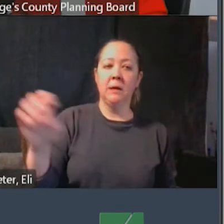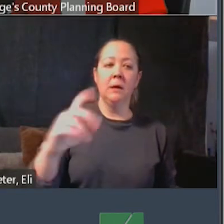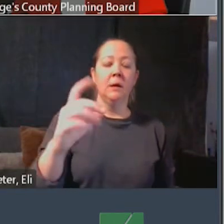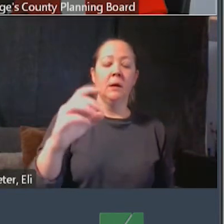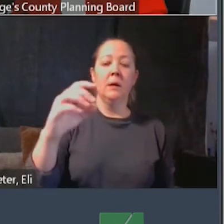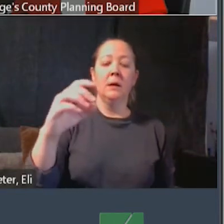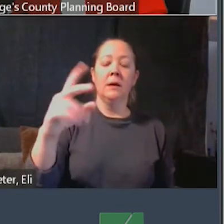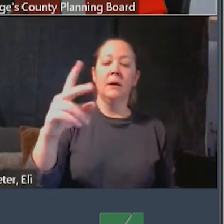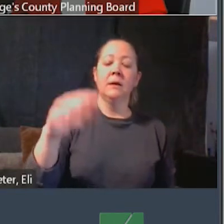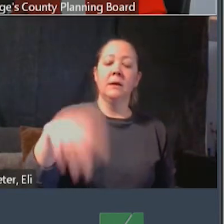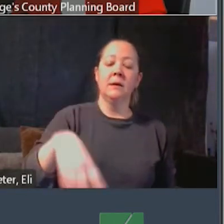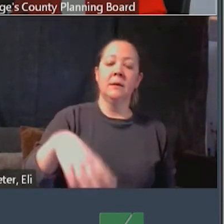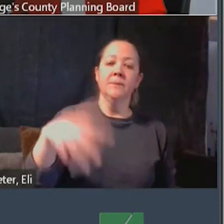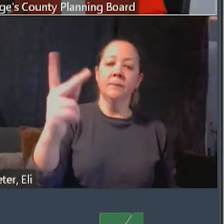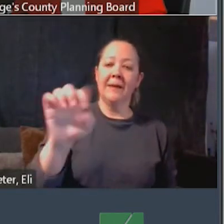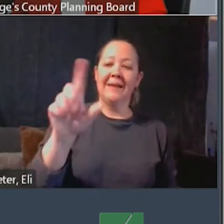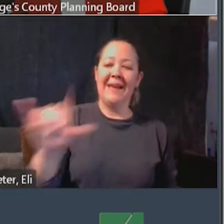Tatiana Mallory?